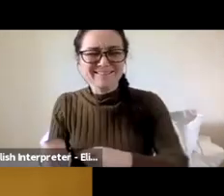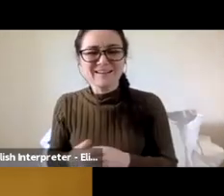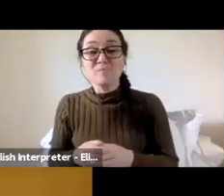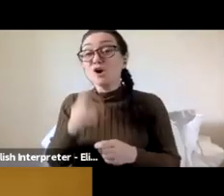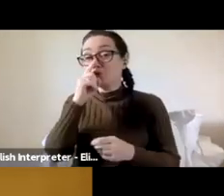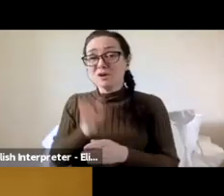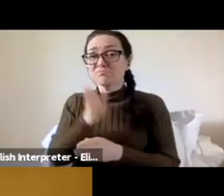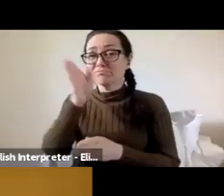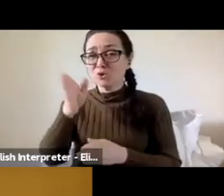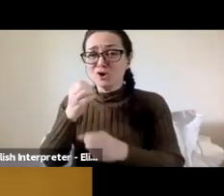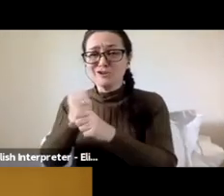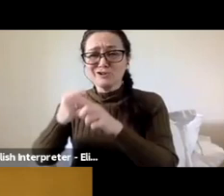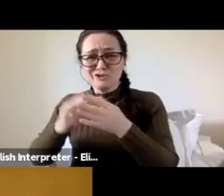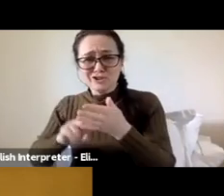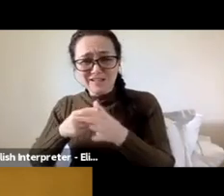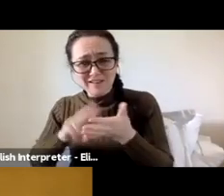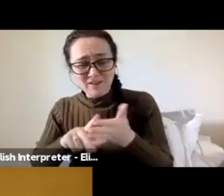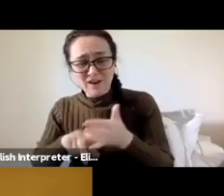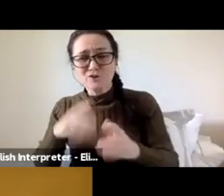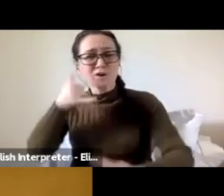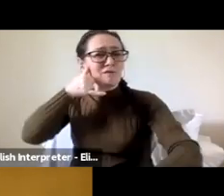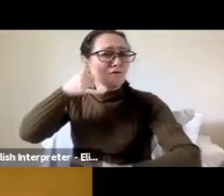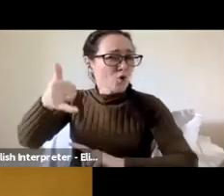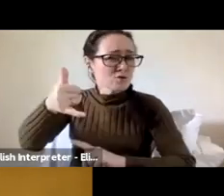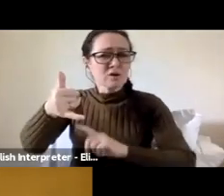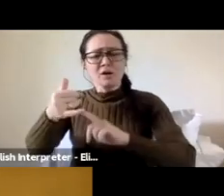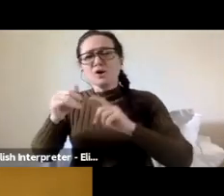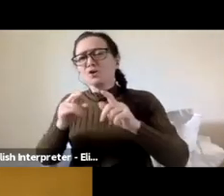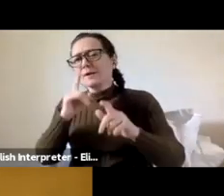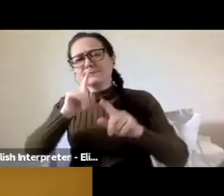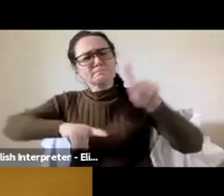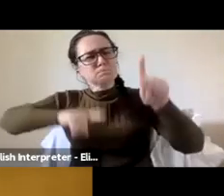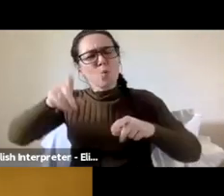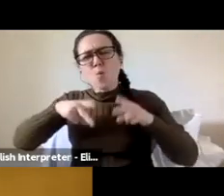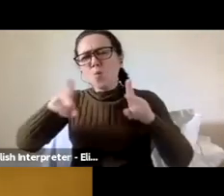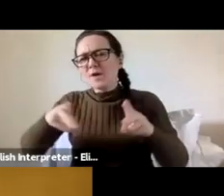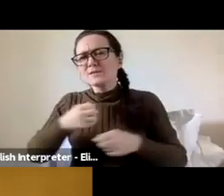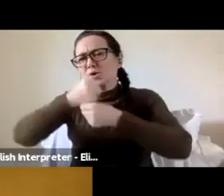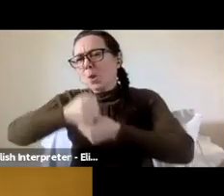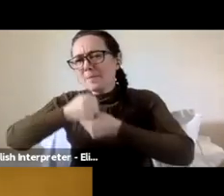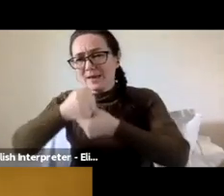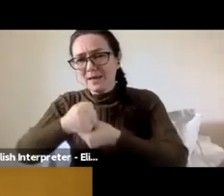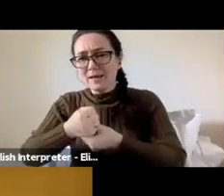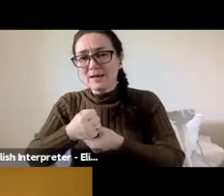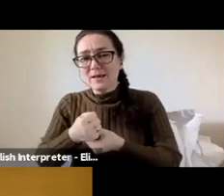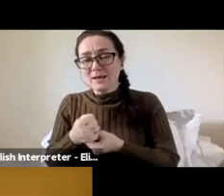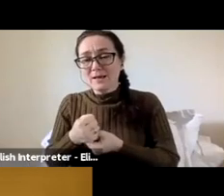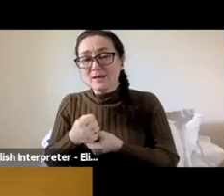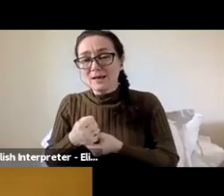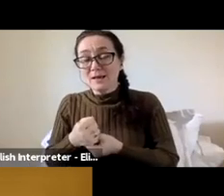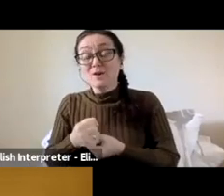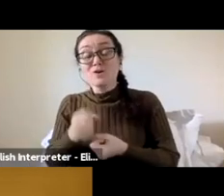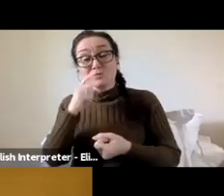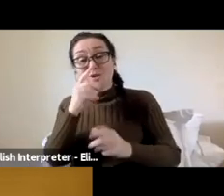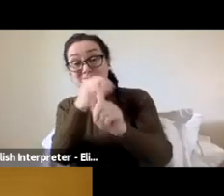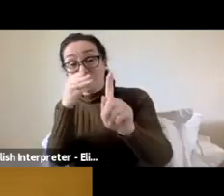Geneva to the permanent missions, and you can do it by phone. So there are different ways. But then you target the countries that are reviewing the UK. You target